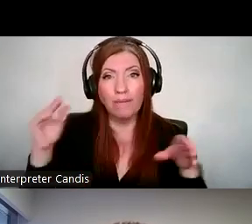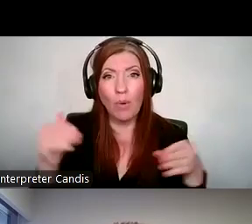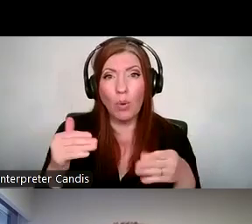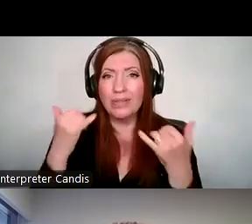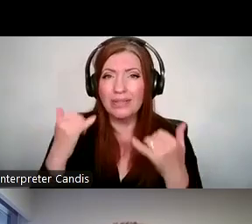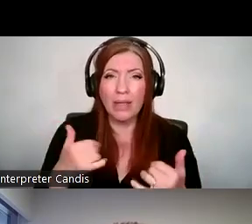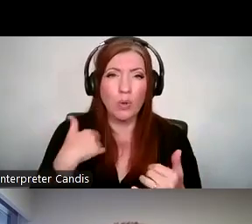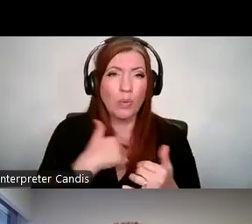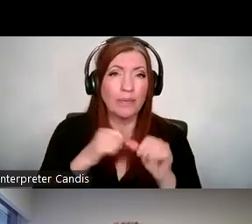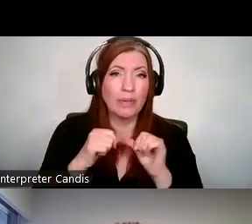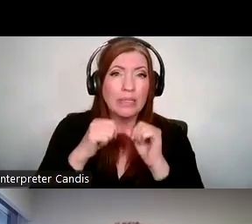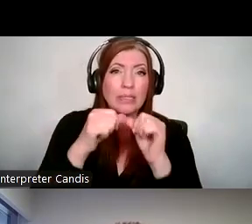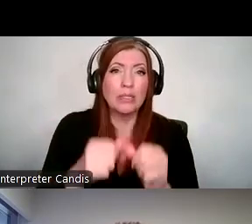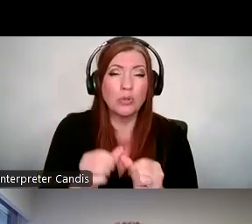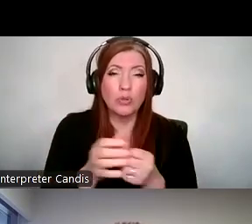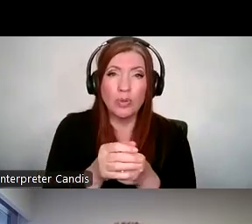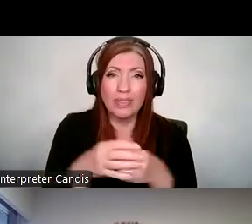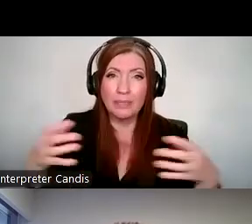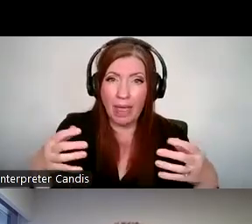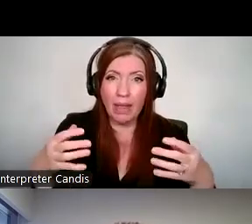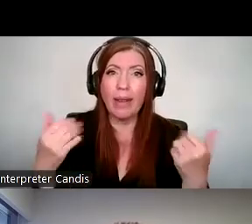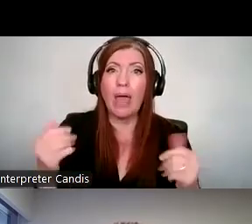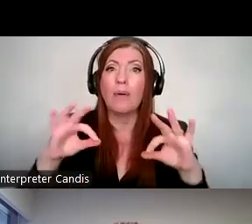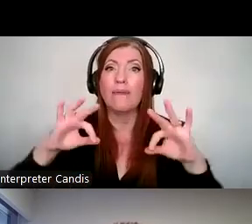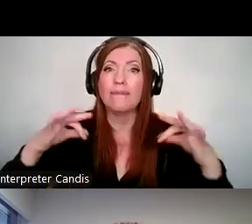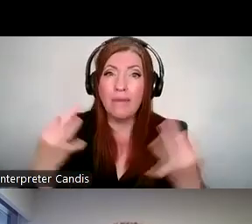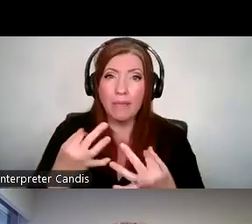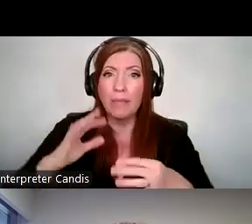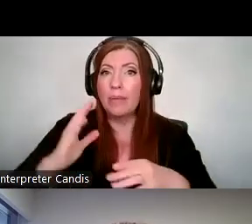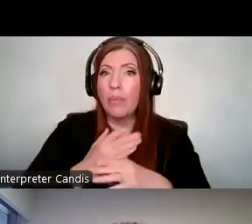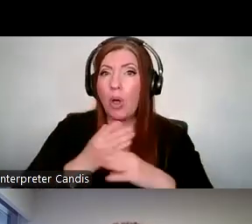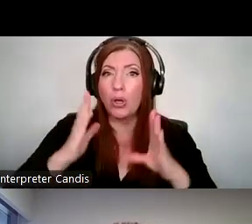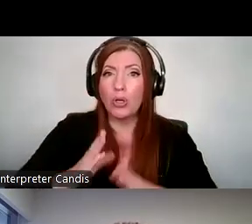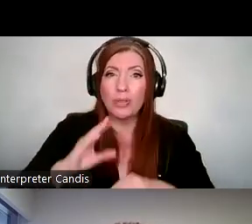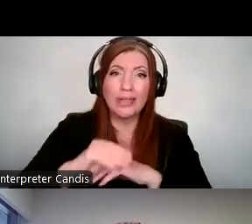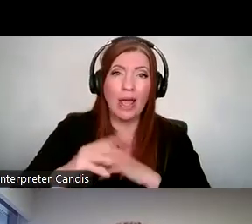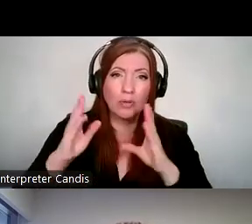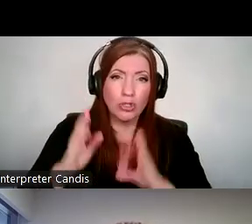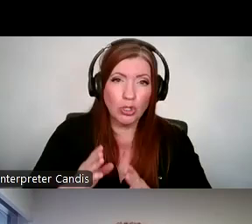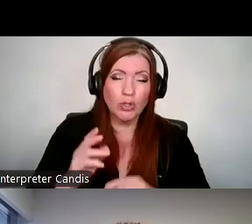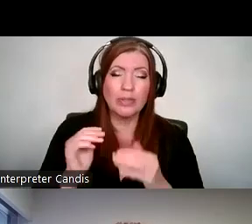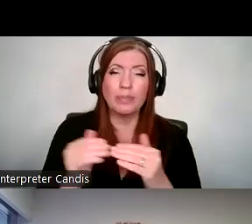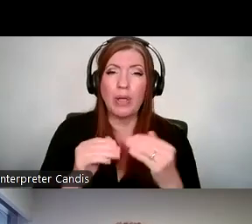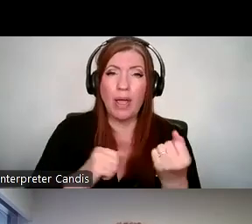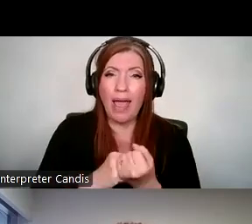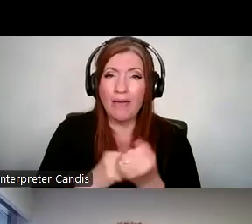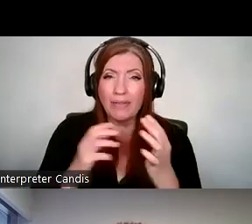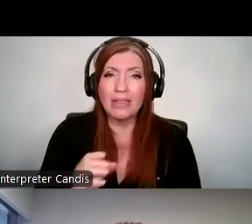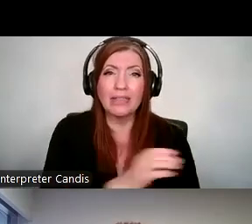we've continued to expand. So now we have family partners, counselors, clinicians, peer advocates, and then we also have a psych